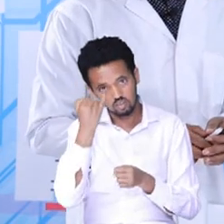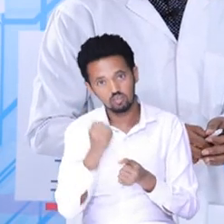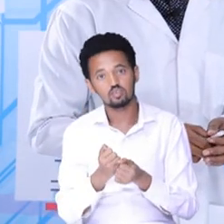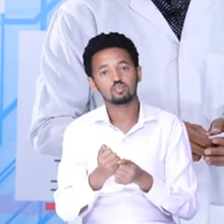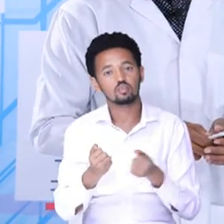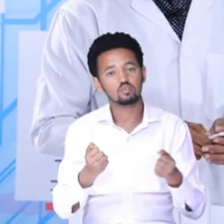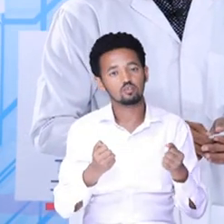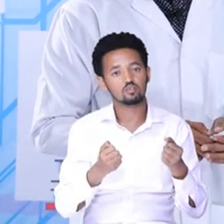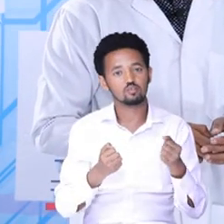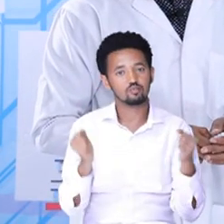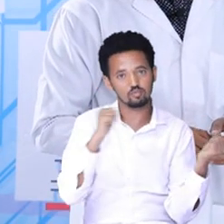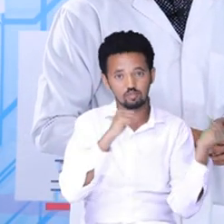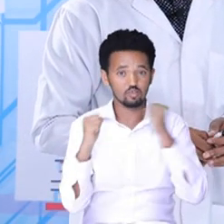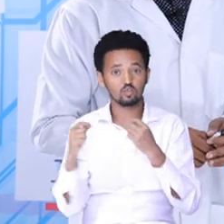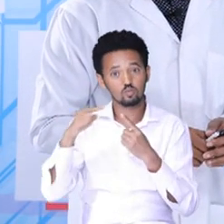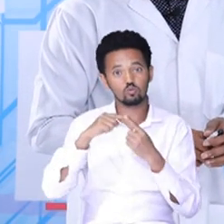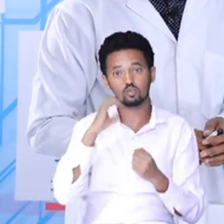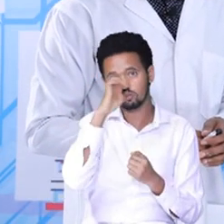Ethiopia.